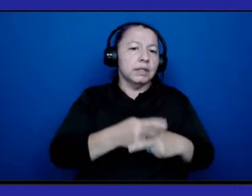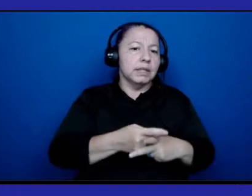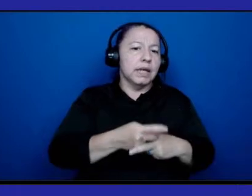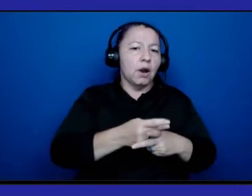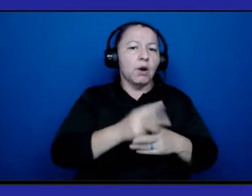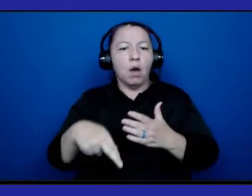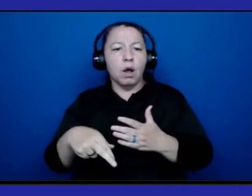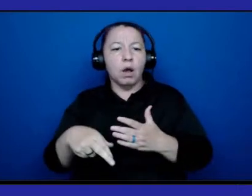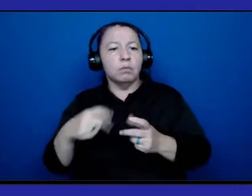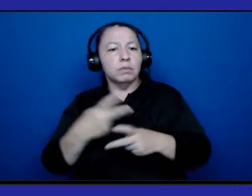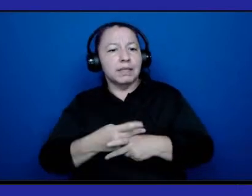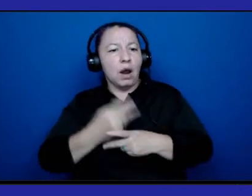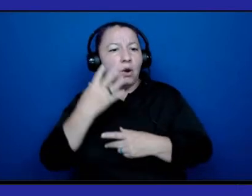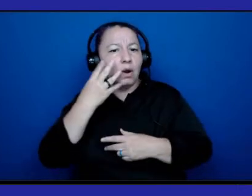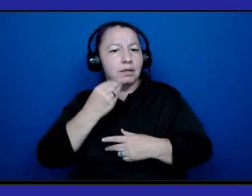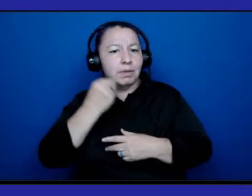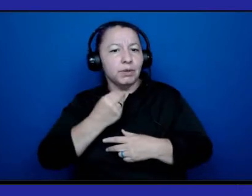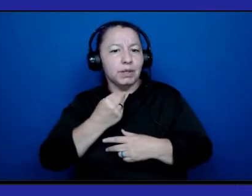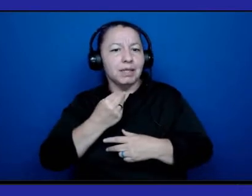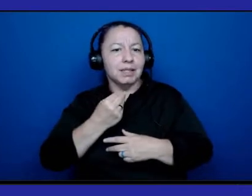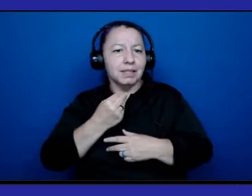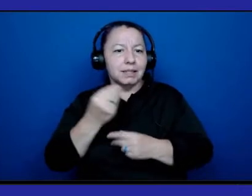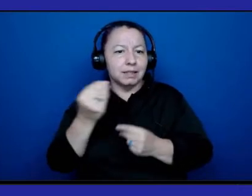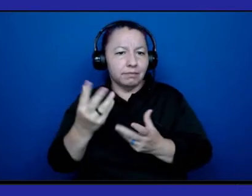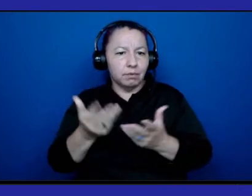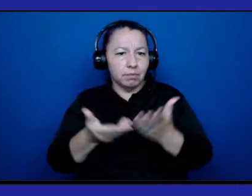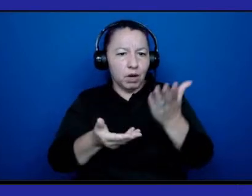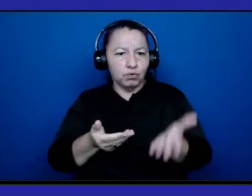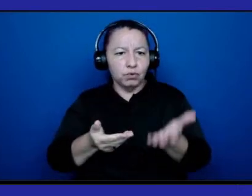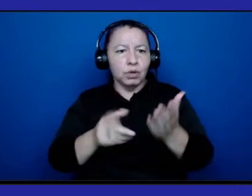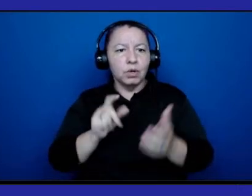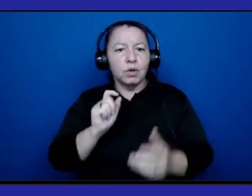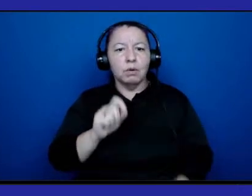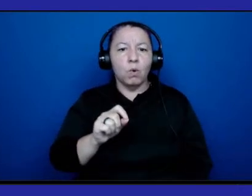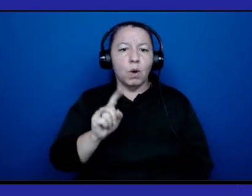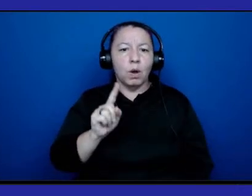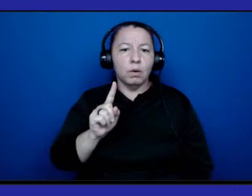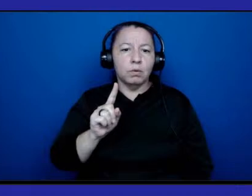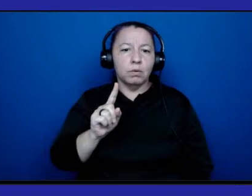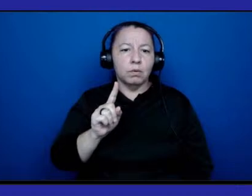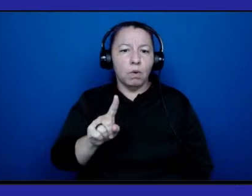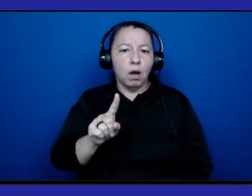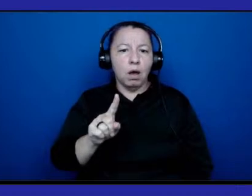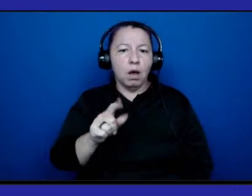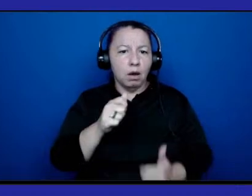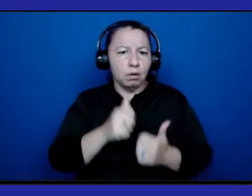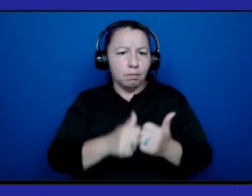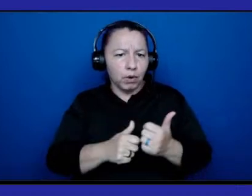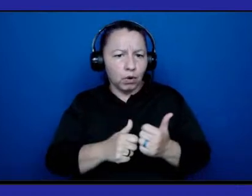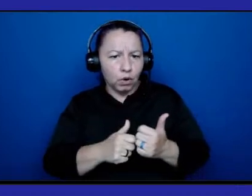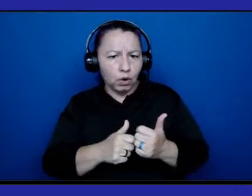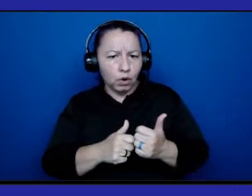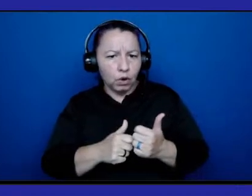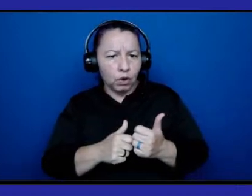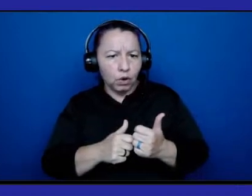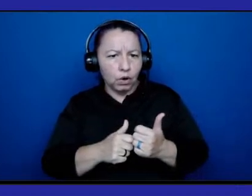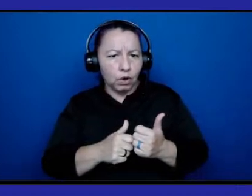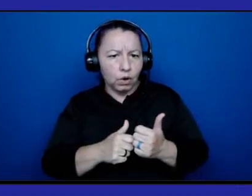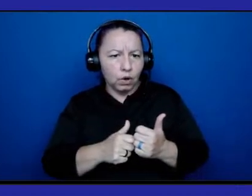data elements. So we saw a 0.1 per 100 care day improvement in our post-acute care